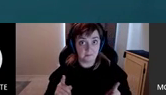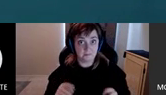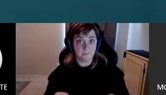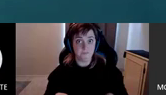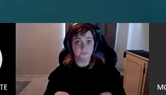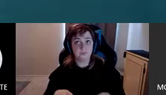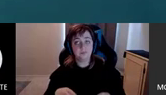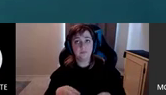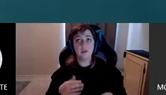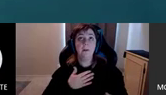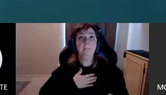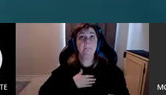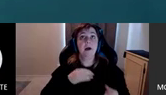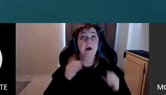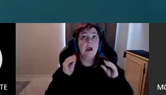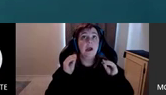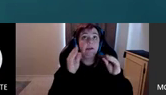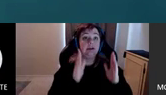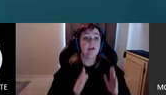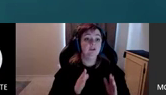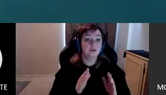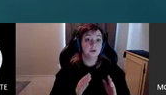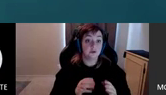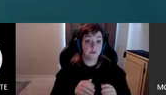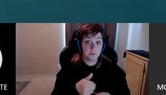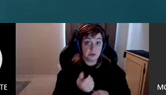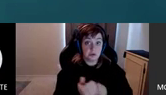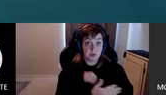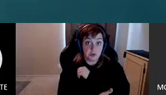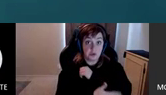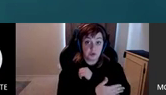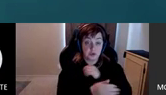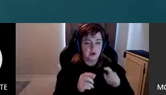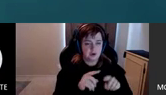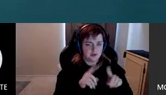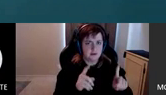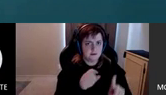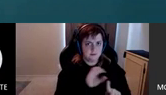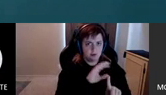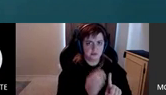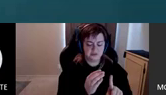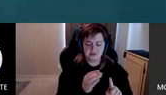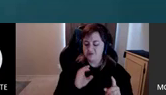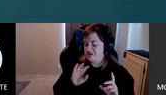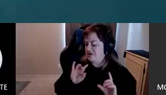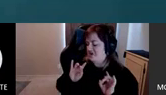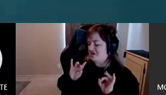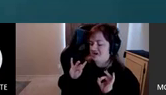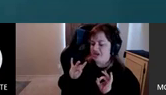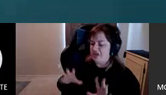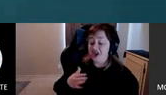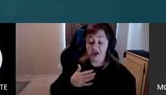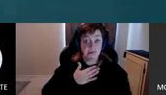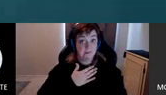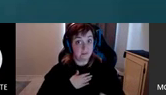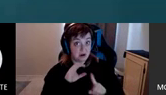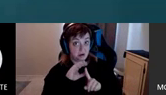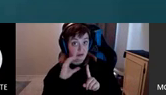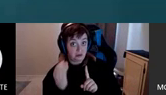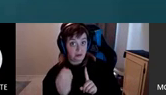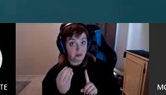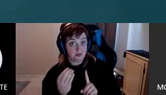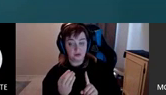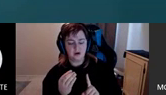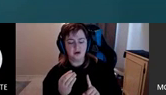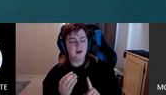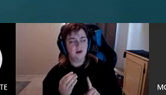a teacher who was of a different cultural background who apparently just hated our cultural background, you know, and she didn't even know who I was and what background